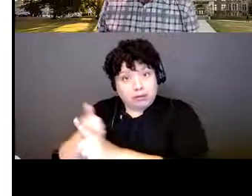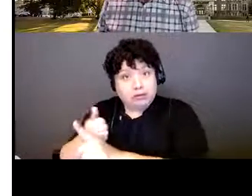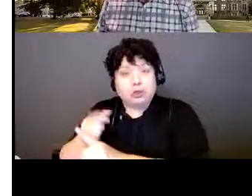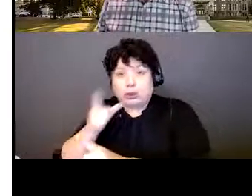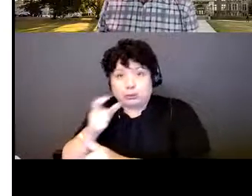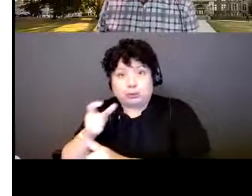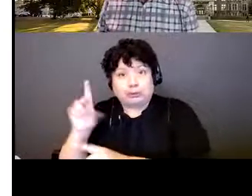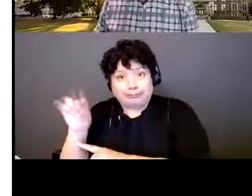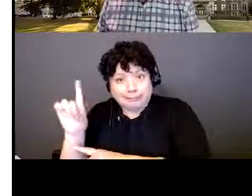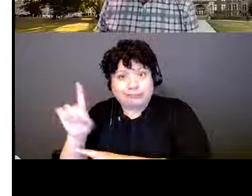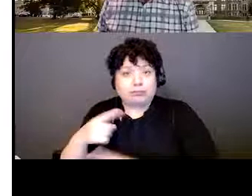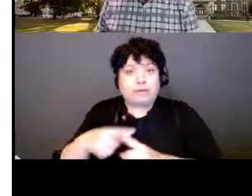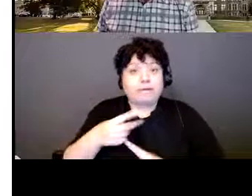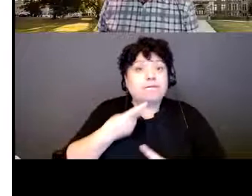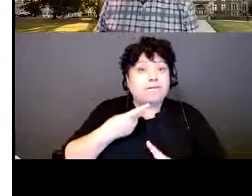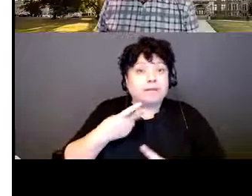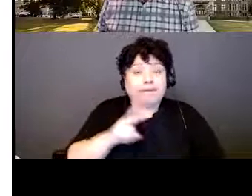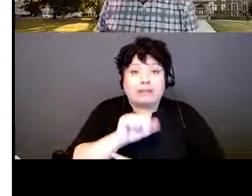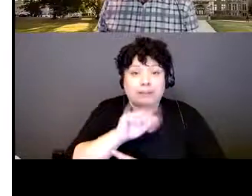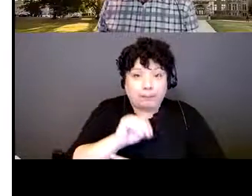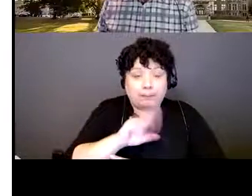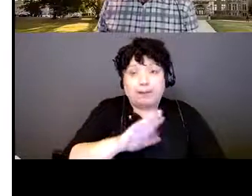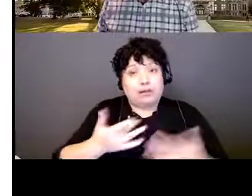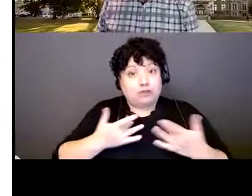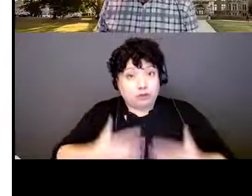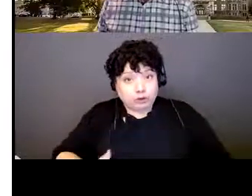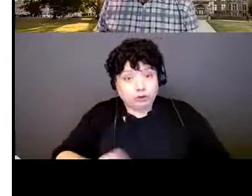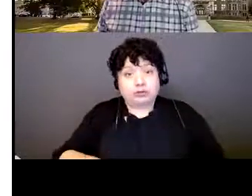and the victim. Depression, dementia,